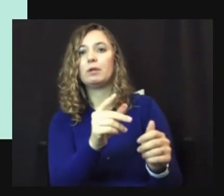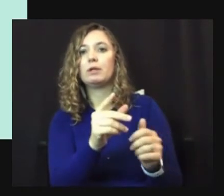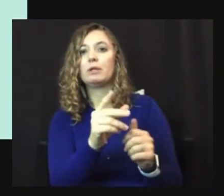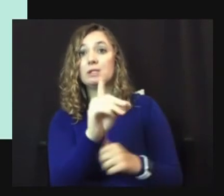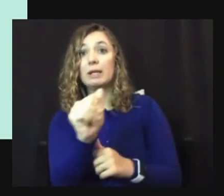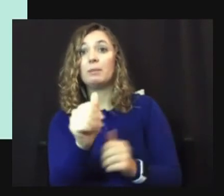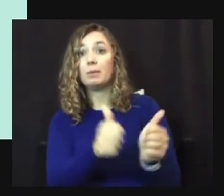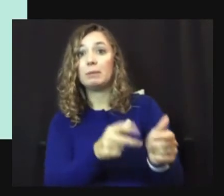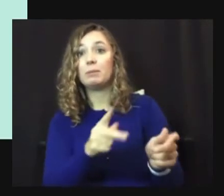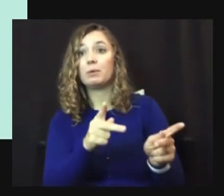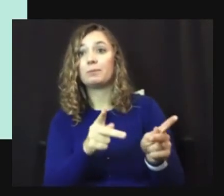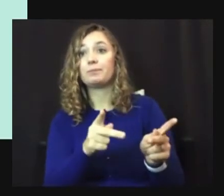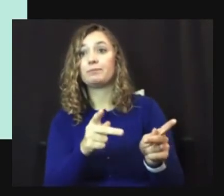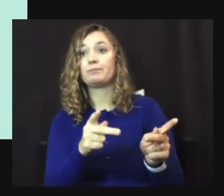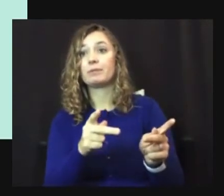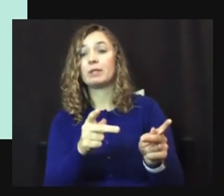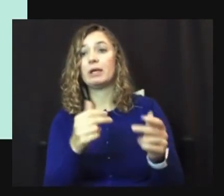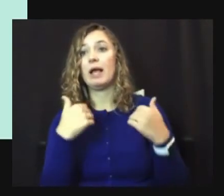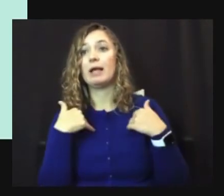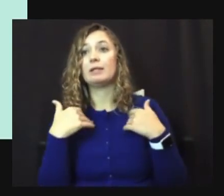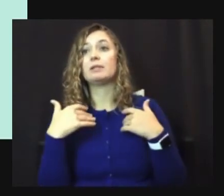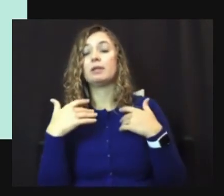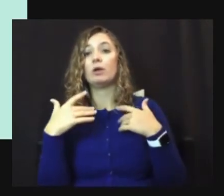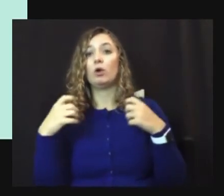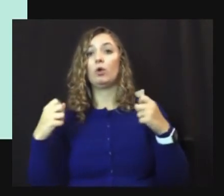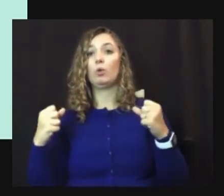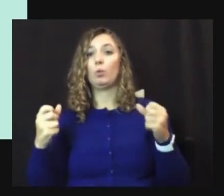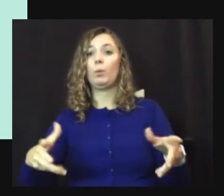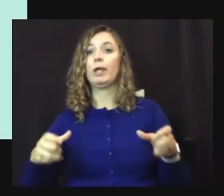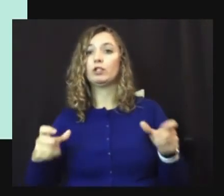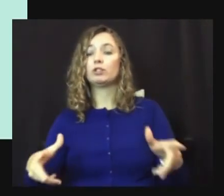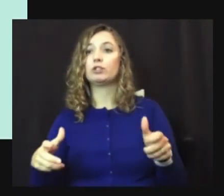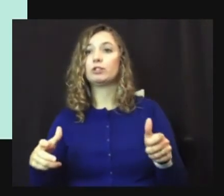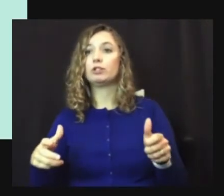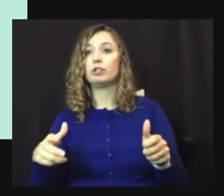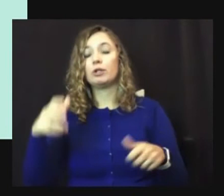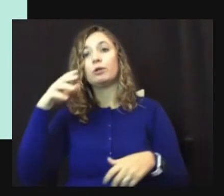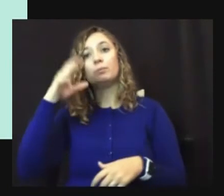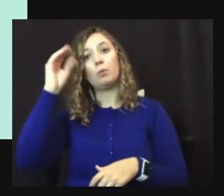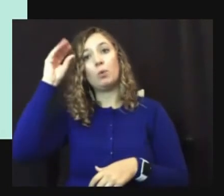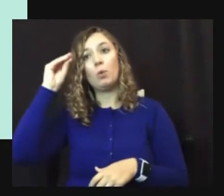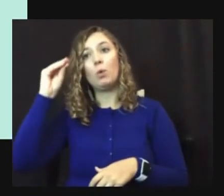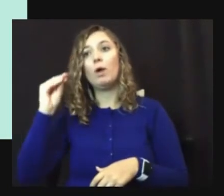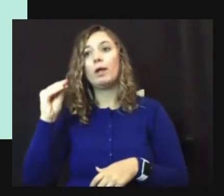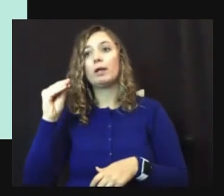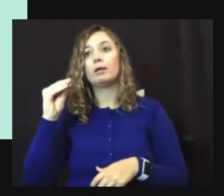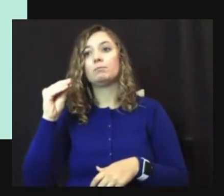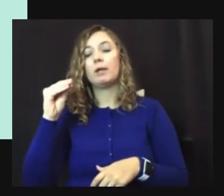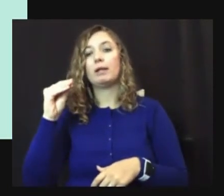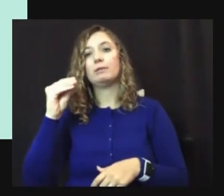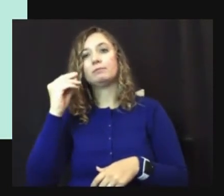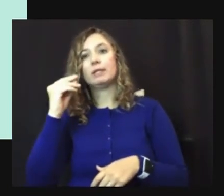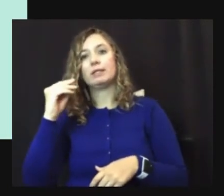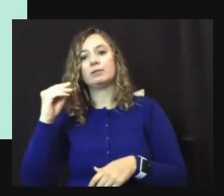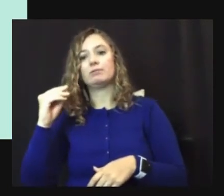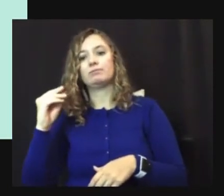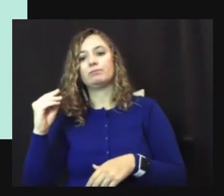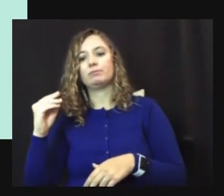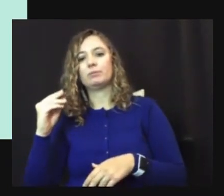wheelchair at the bottom of a set of stairs. And so, yeah,